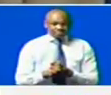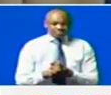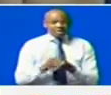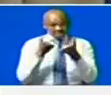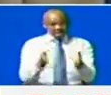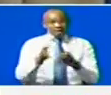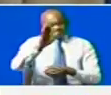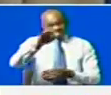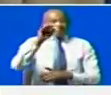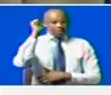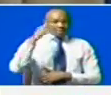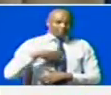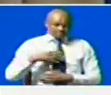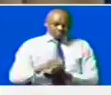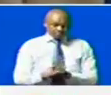Now, fellow Kenyans,